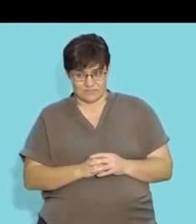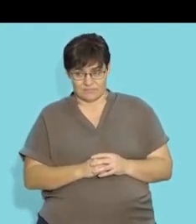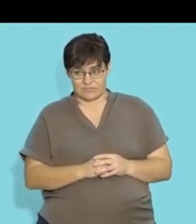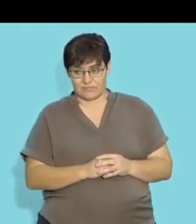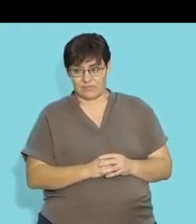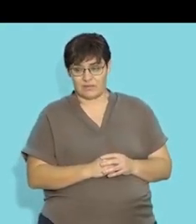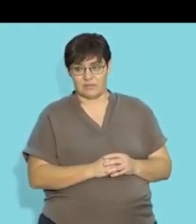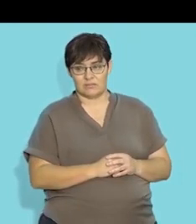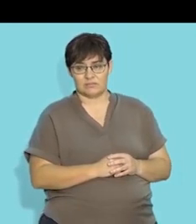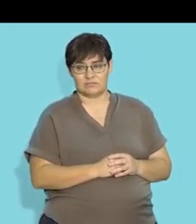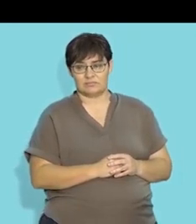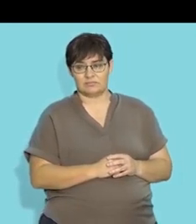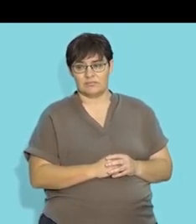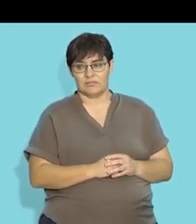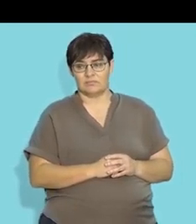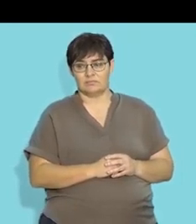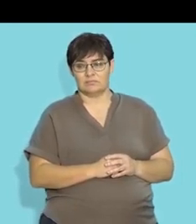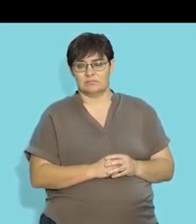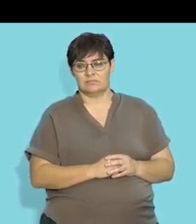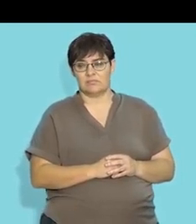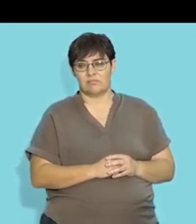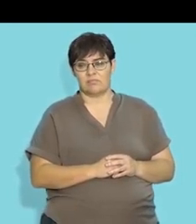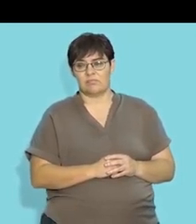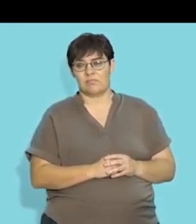together? Outliers. So, I mean,